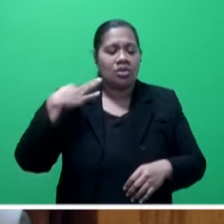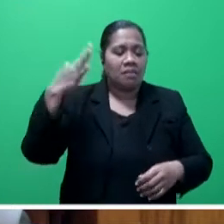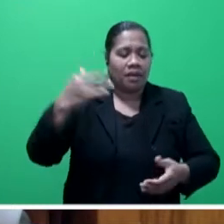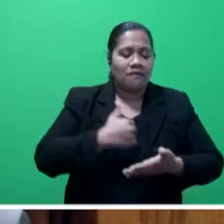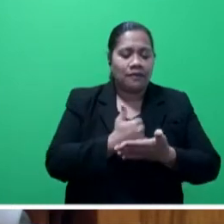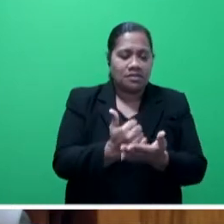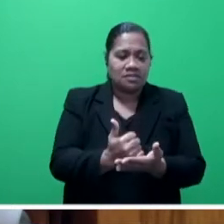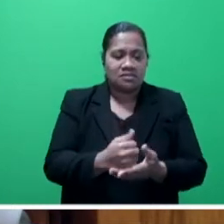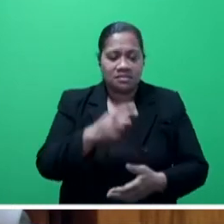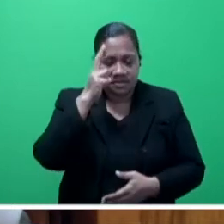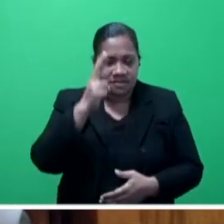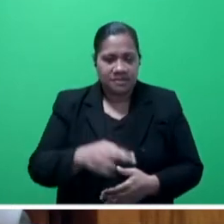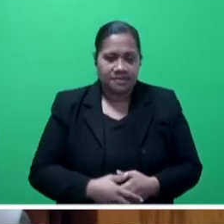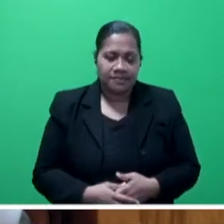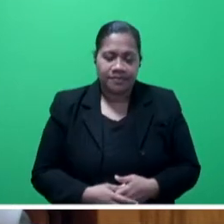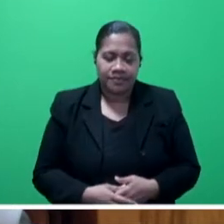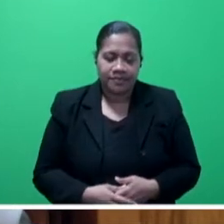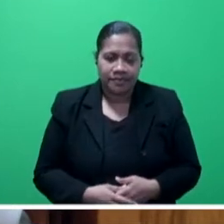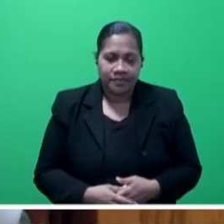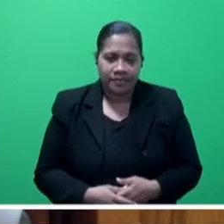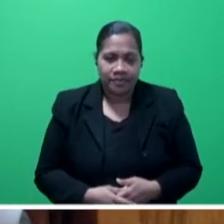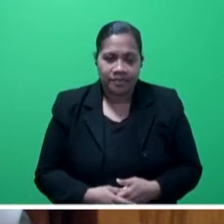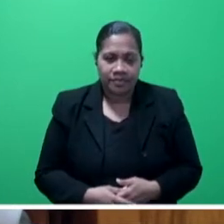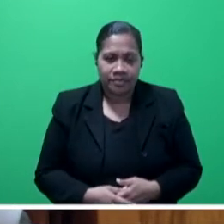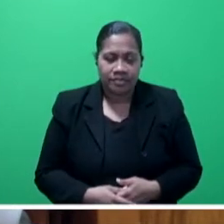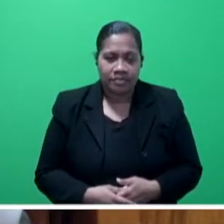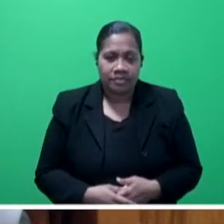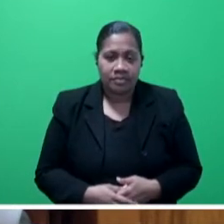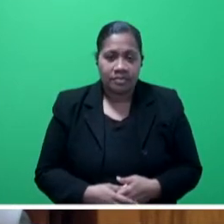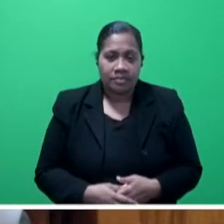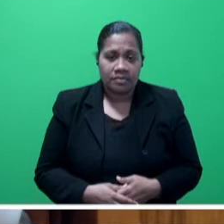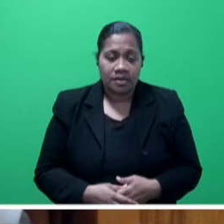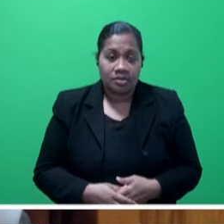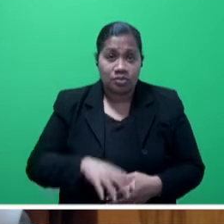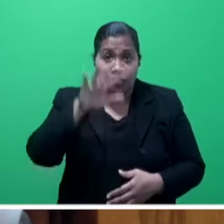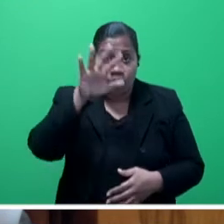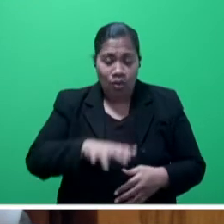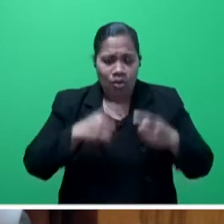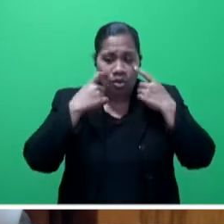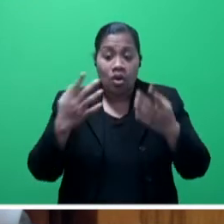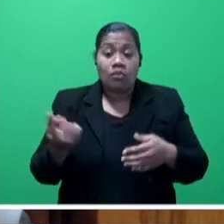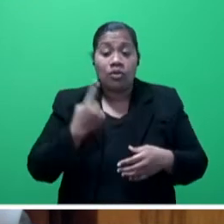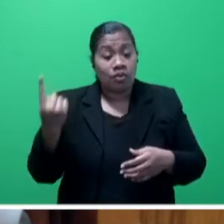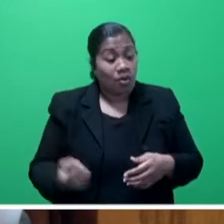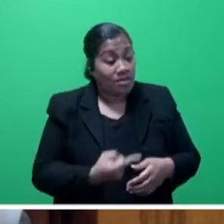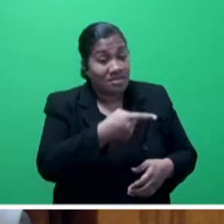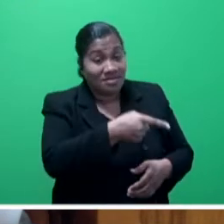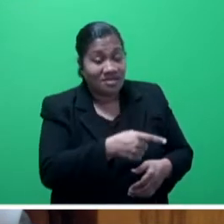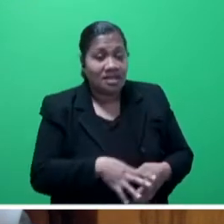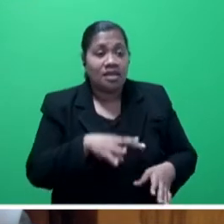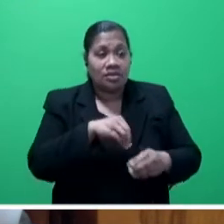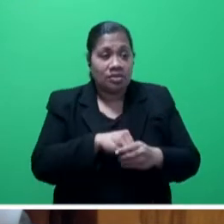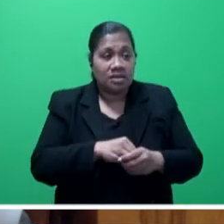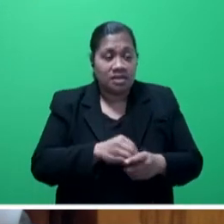Speaker, say. Mr. Speaker, say, the above demonstrates that those on the other side, Mr. Speaker, including Mr.